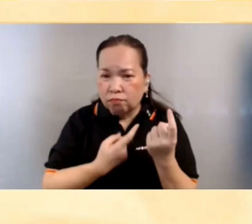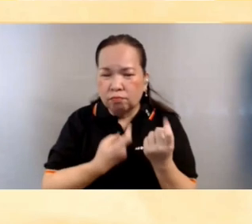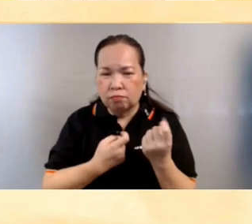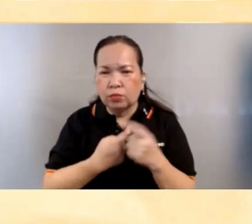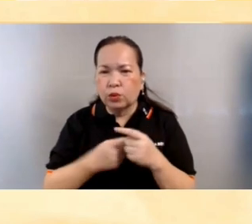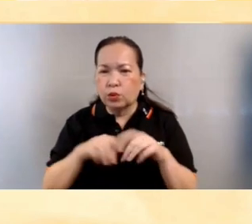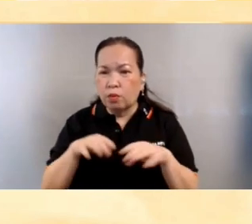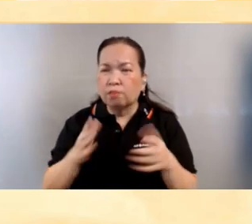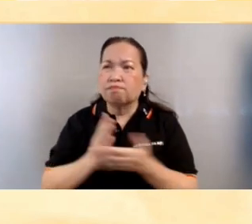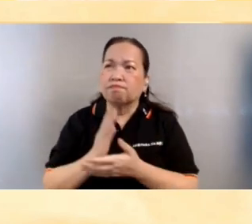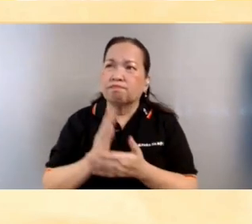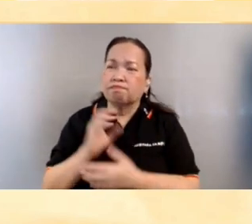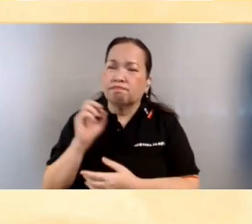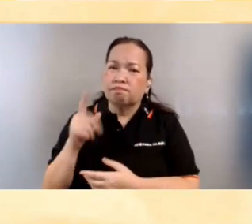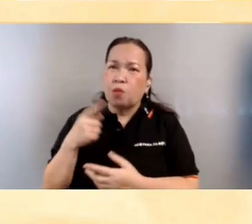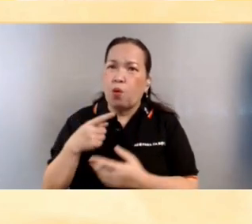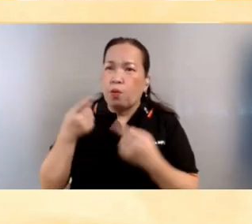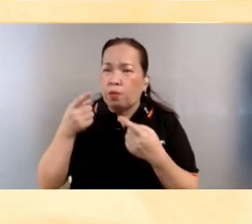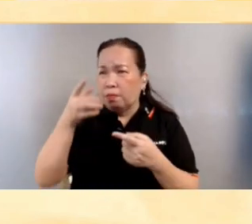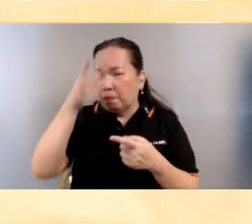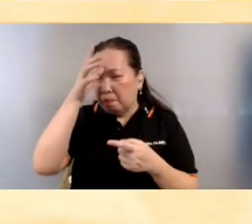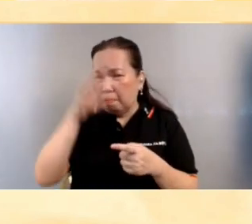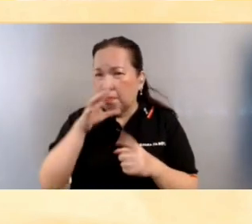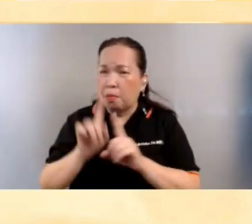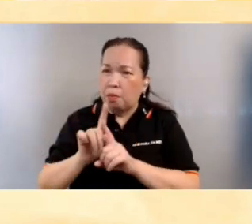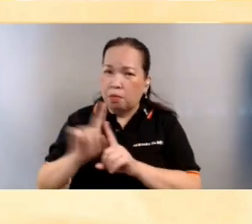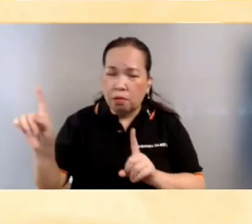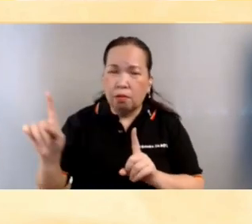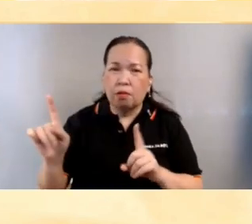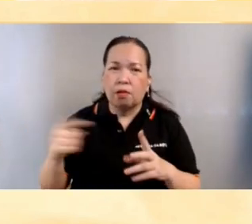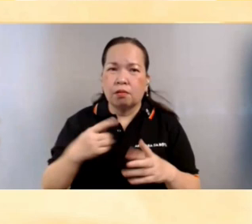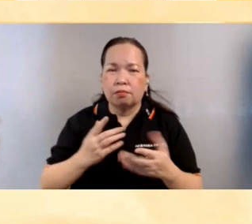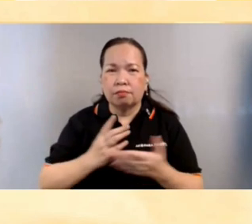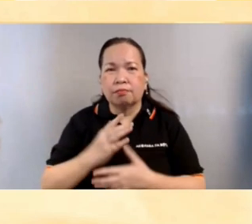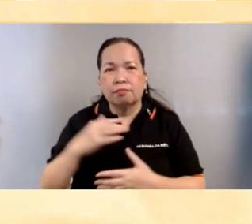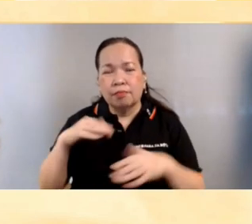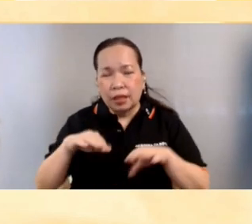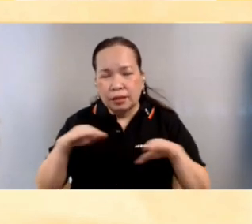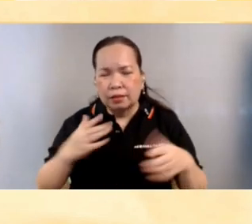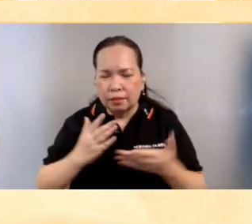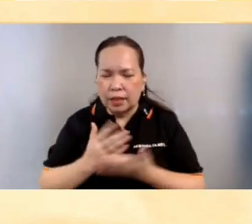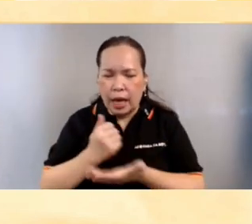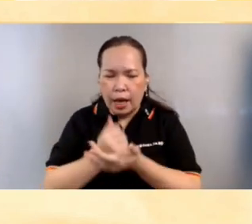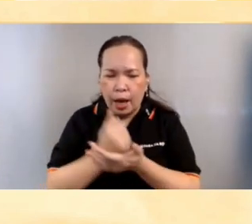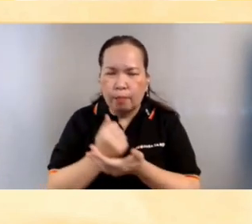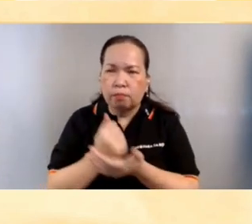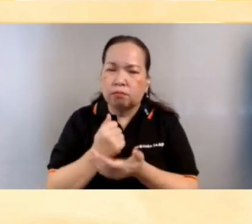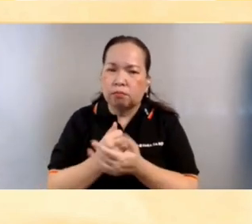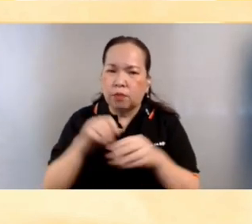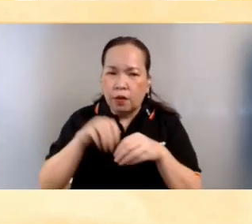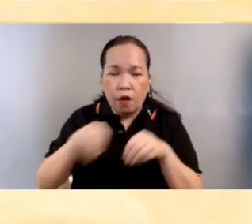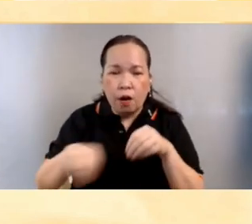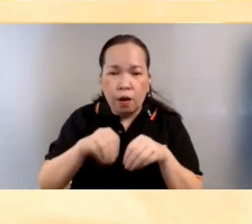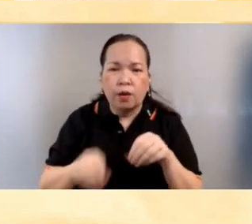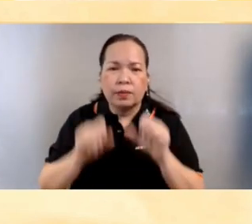as the displacement disrupted their parents' or families' livelihoods, and some help in farming and sell street food and other